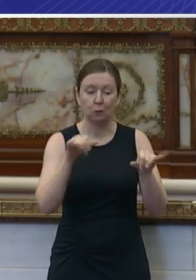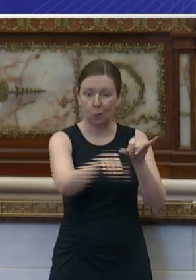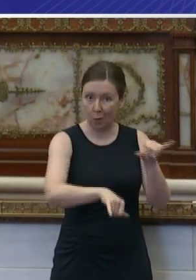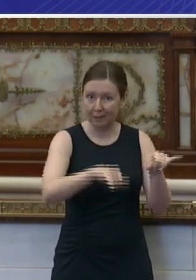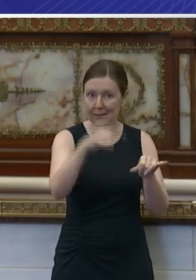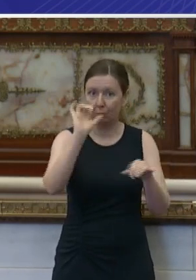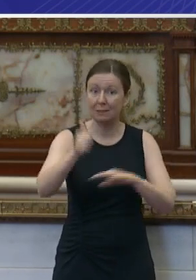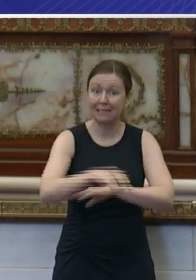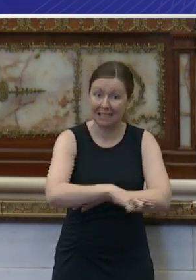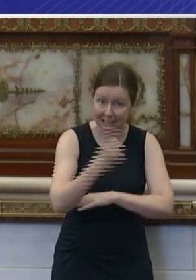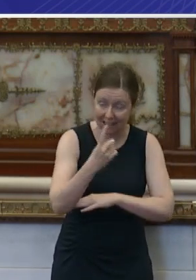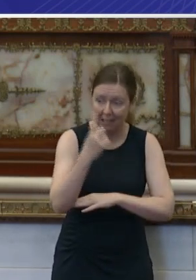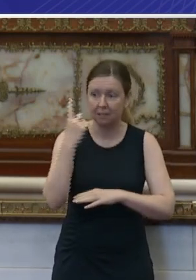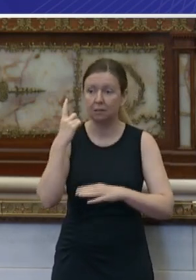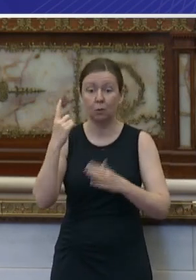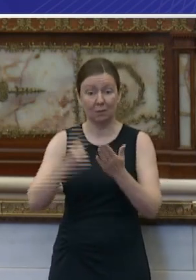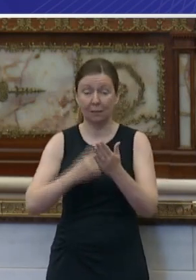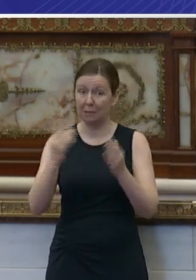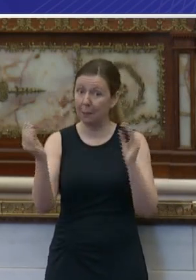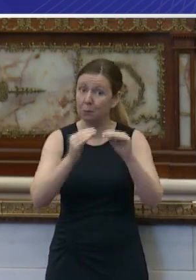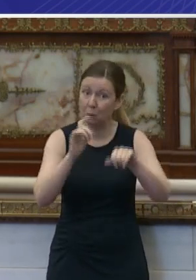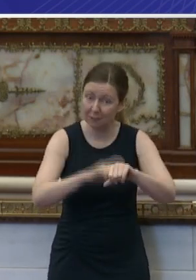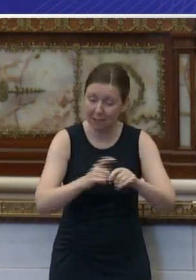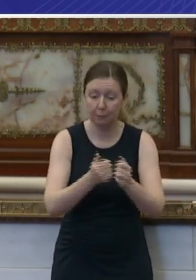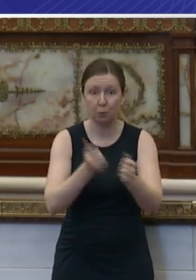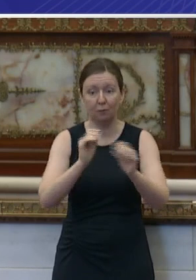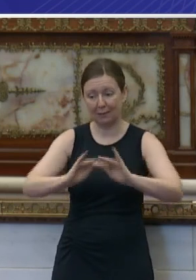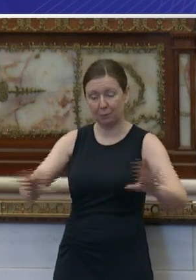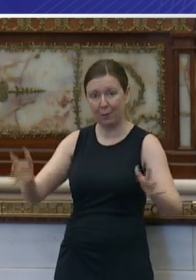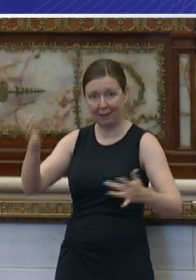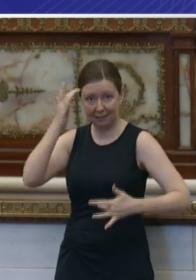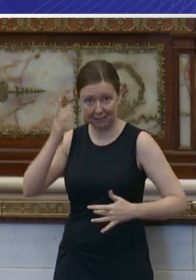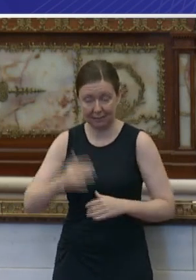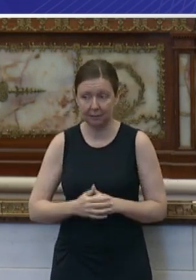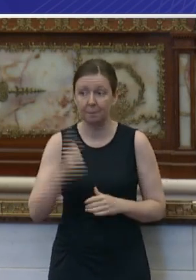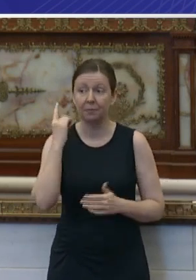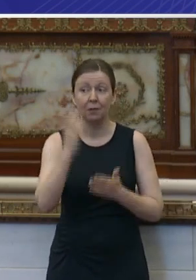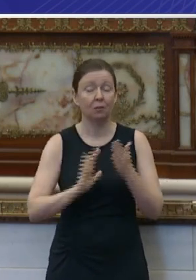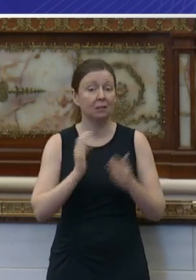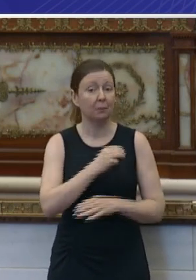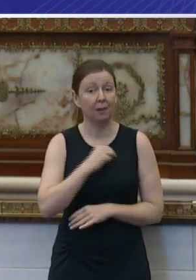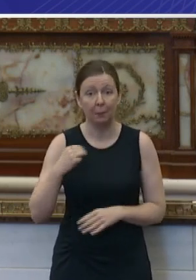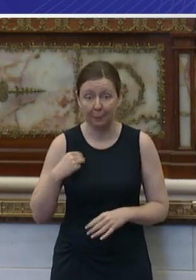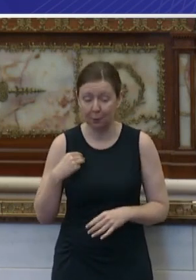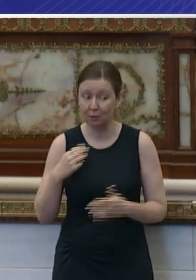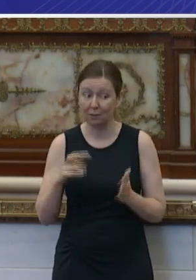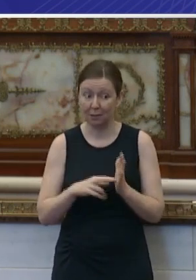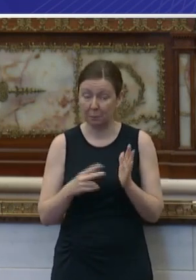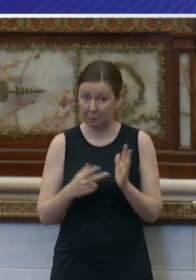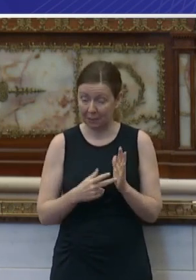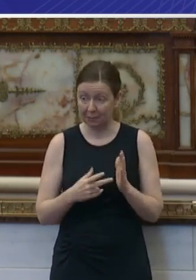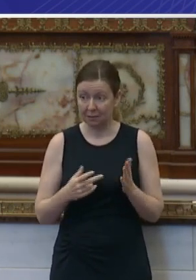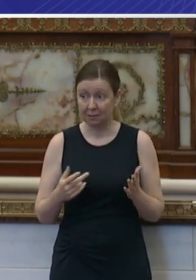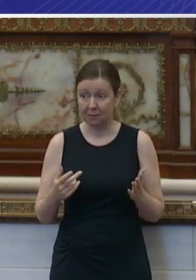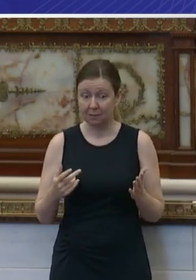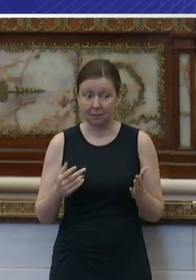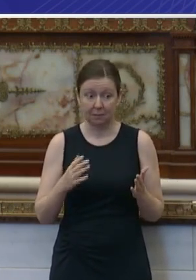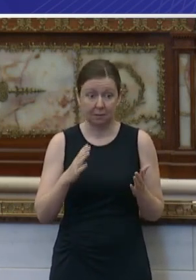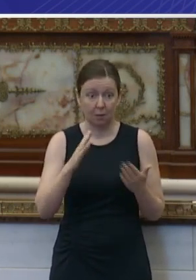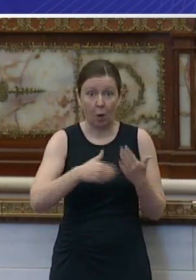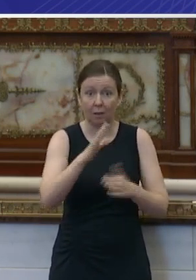for 10 days or sometimes even longer to avoid the spread of the disease. For some of our members, that might have been all of